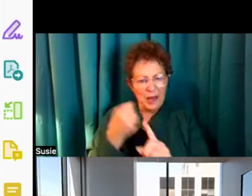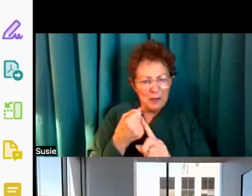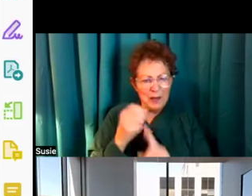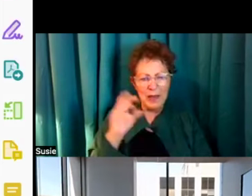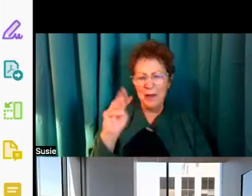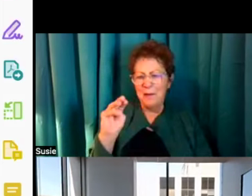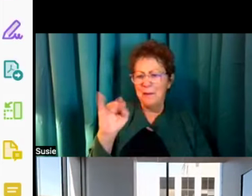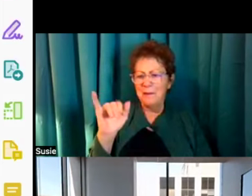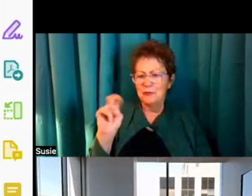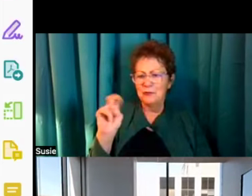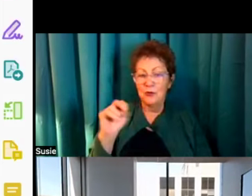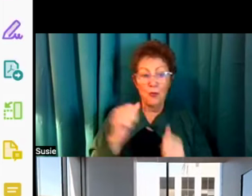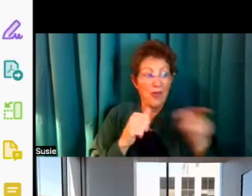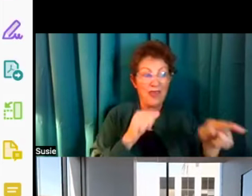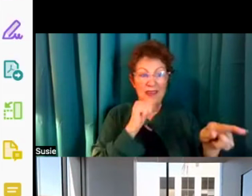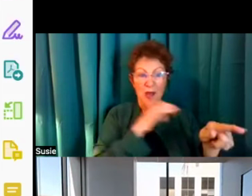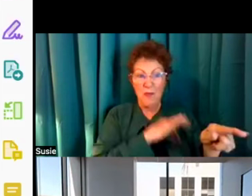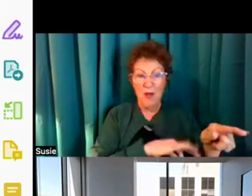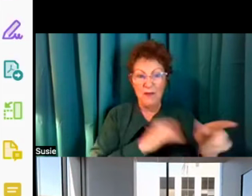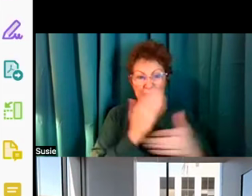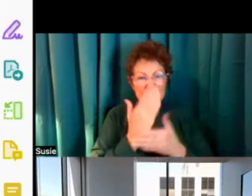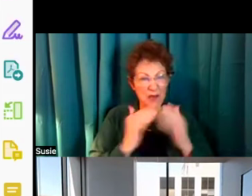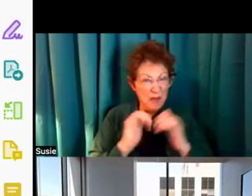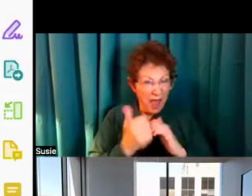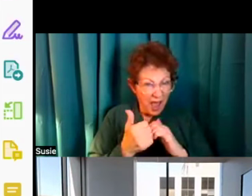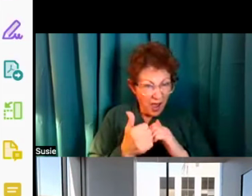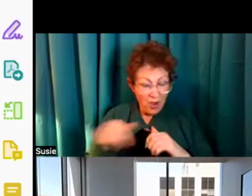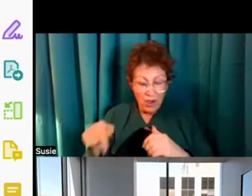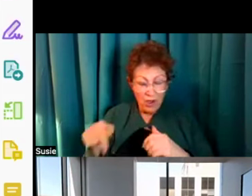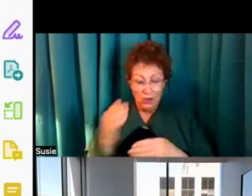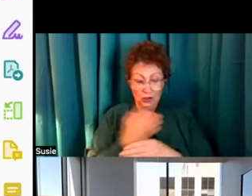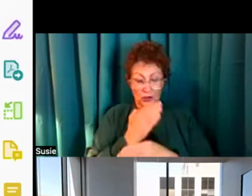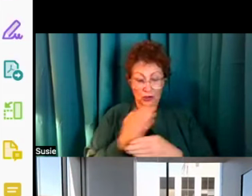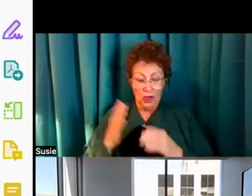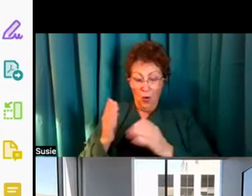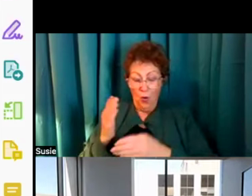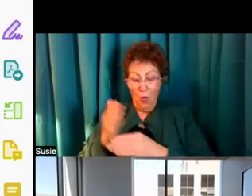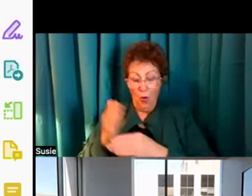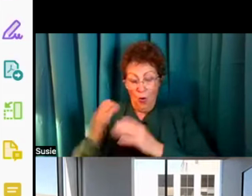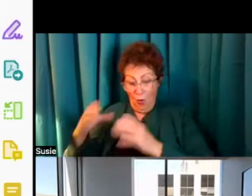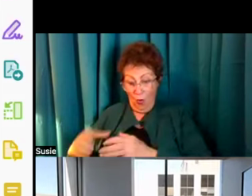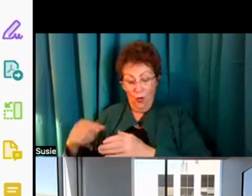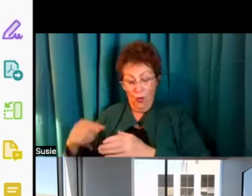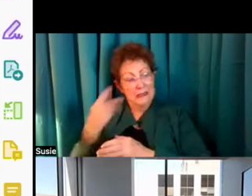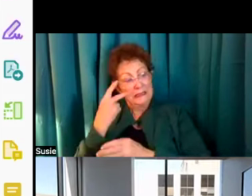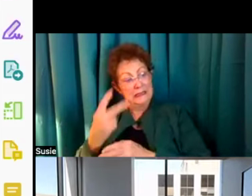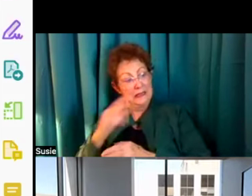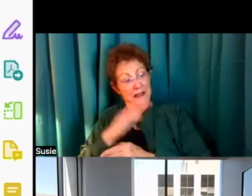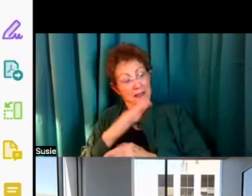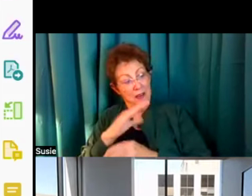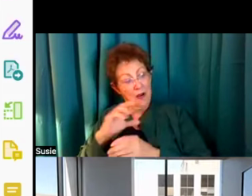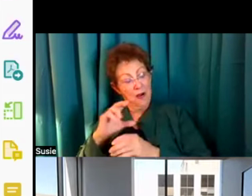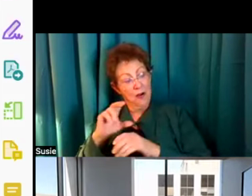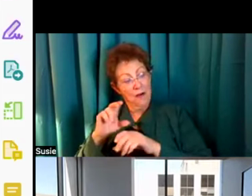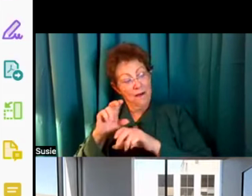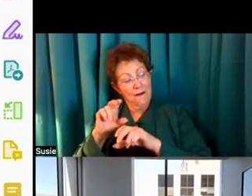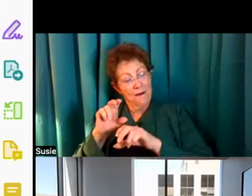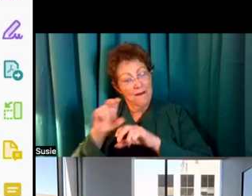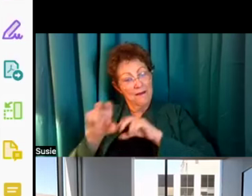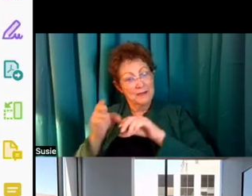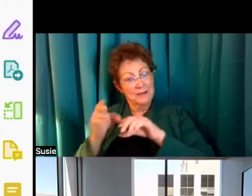with the nonprofit in some way. If the shareholders of the for-profit are seeing the value of their investment go up